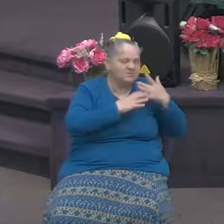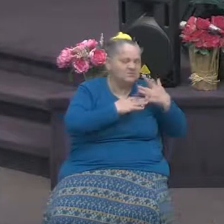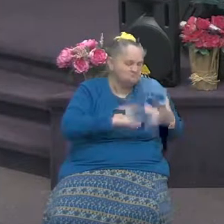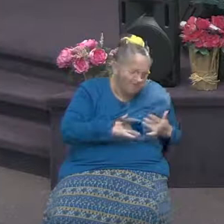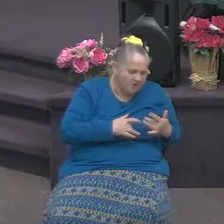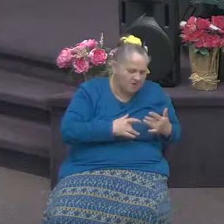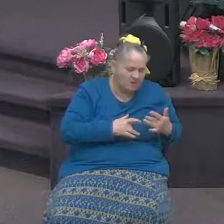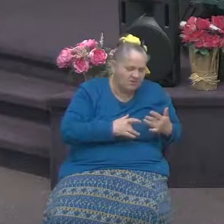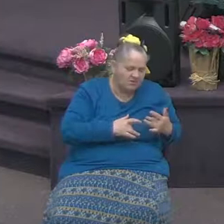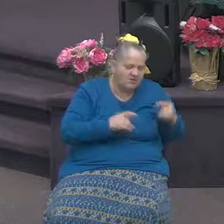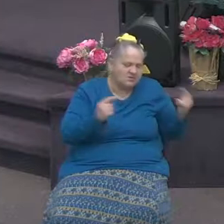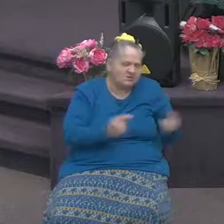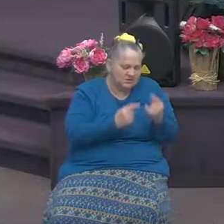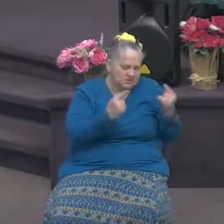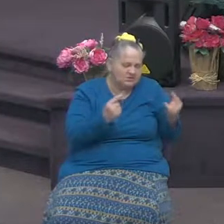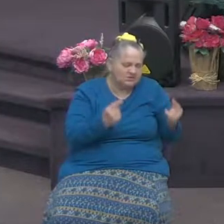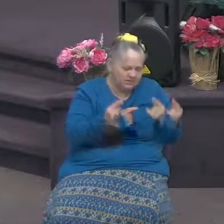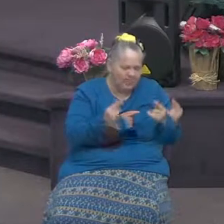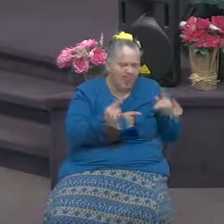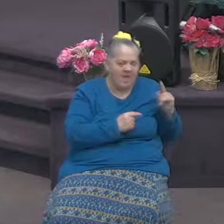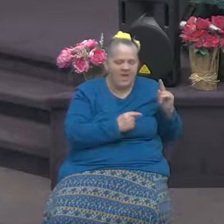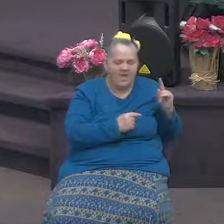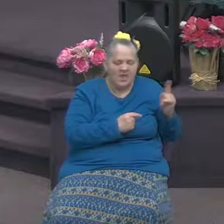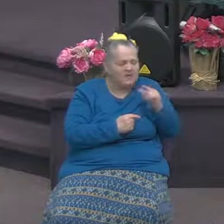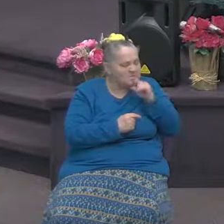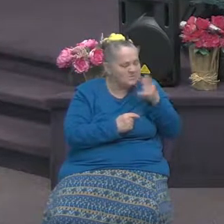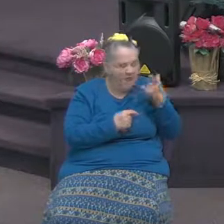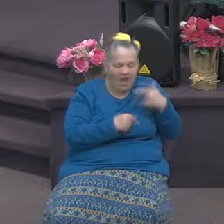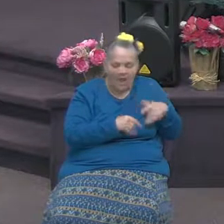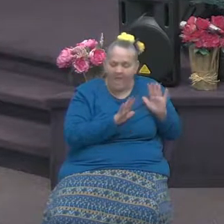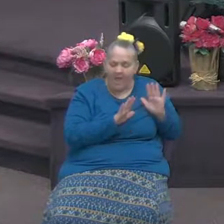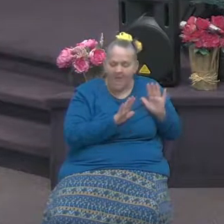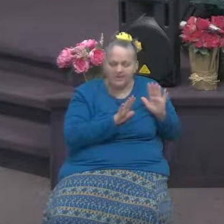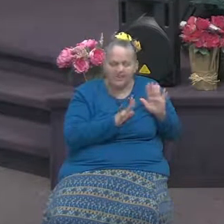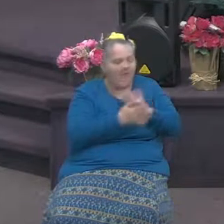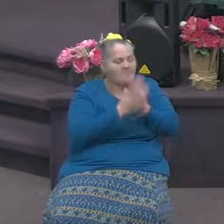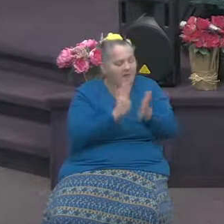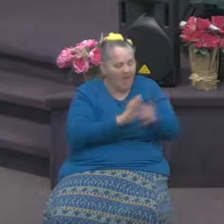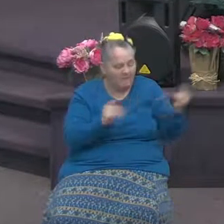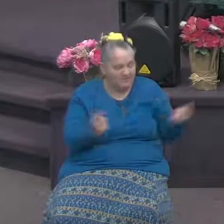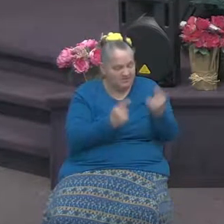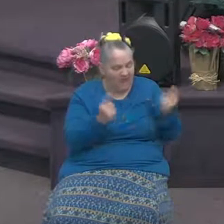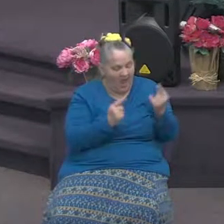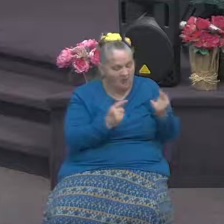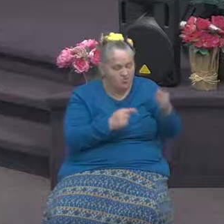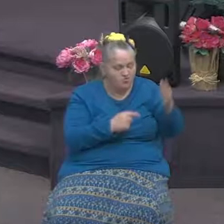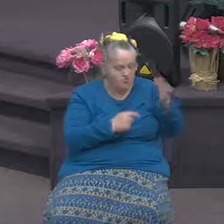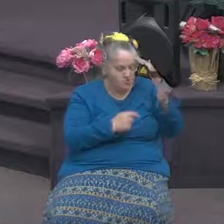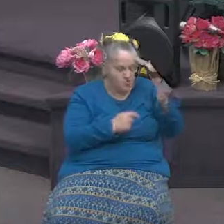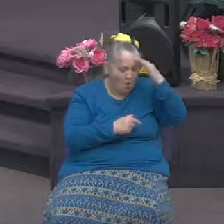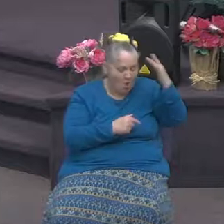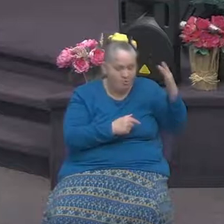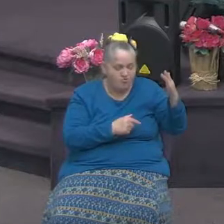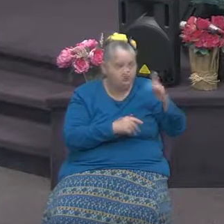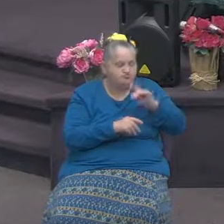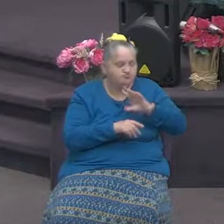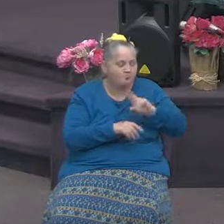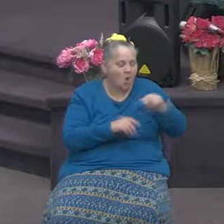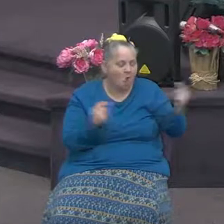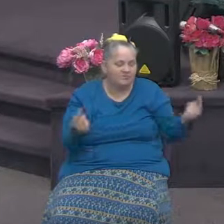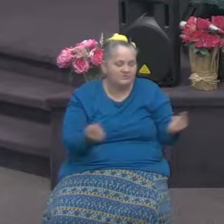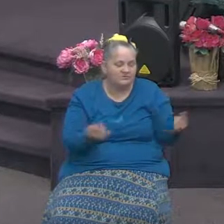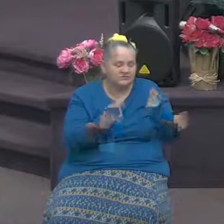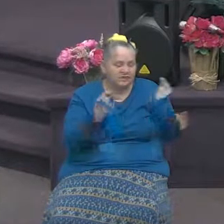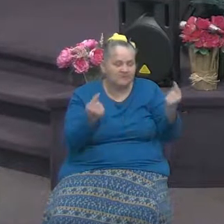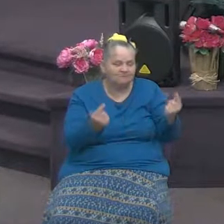depression, bore the sins that he did not commit. He became sin who knew no